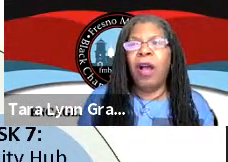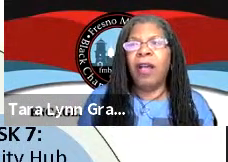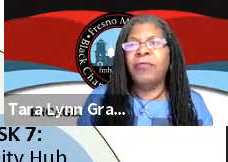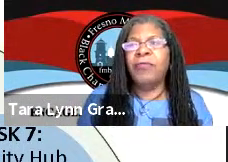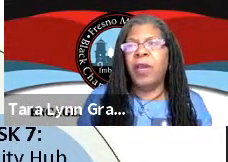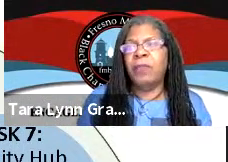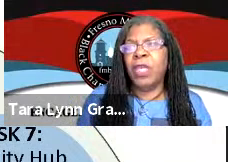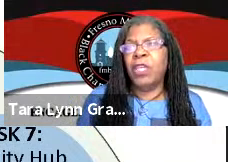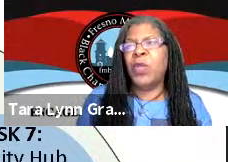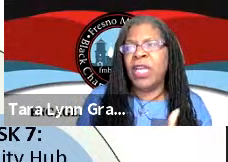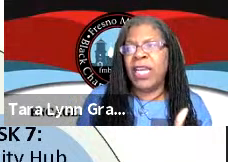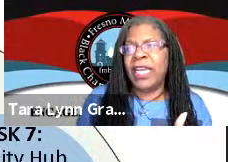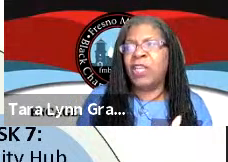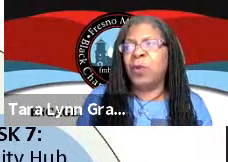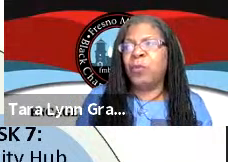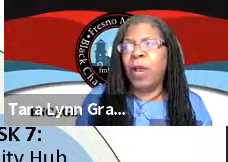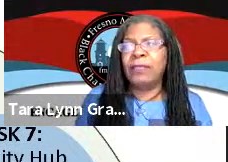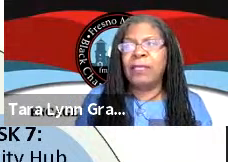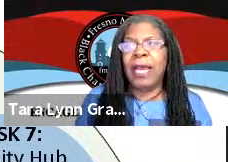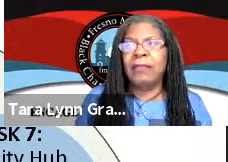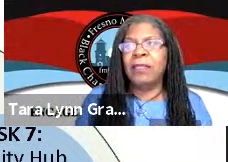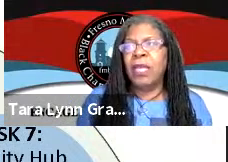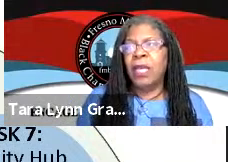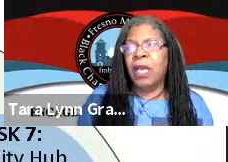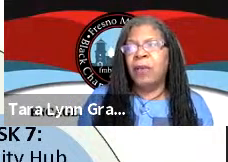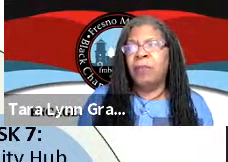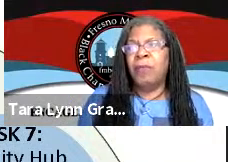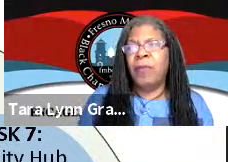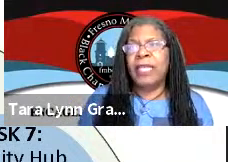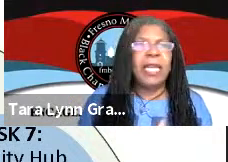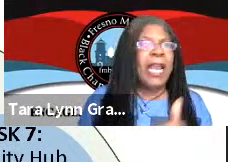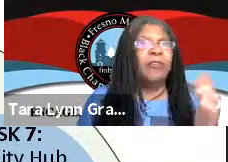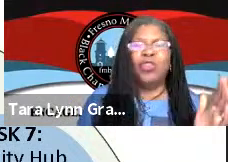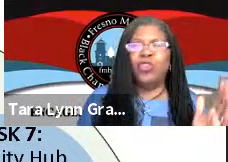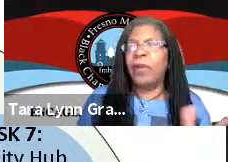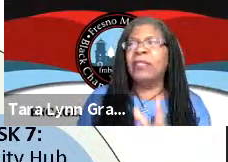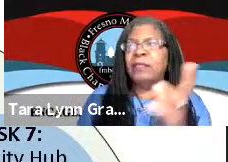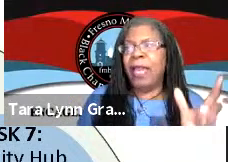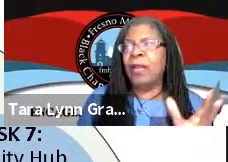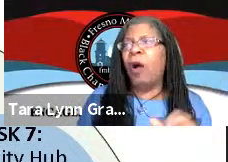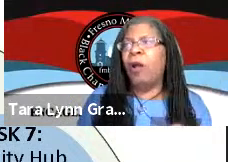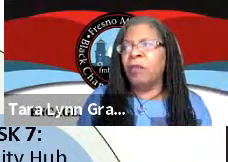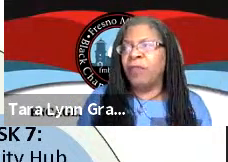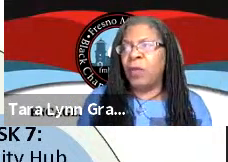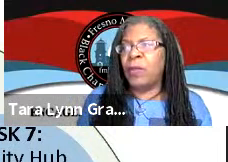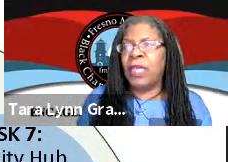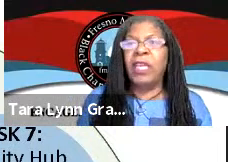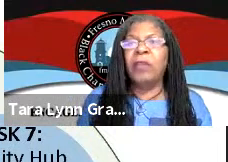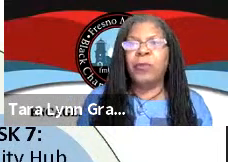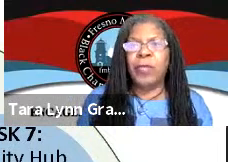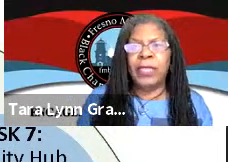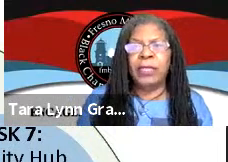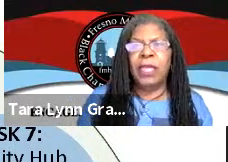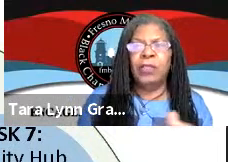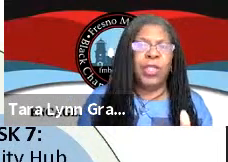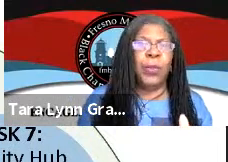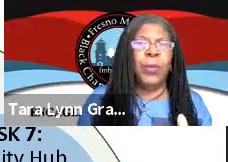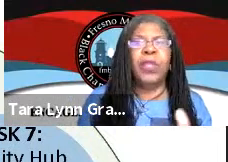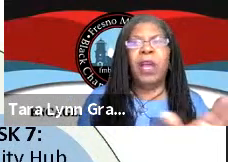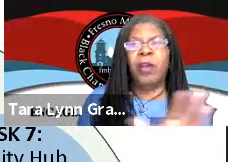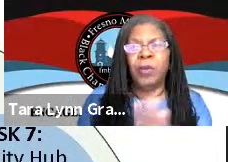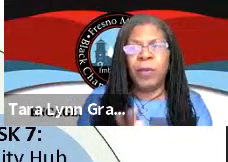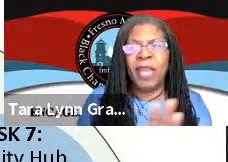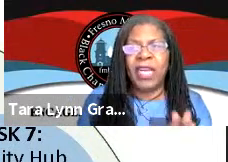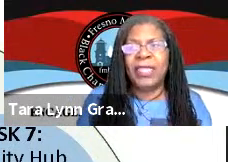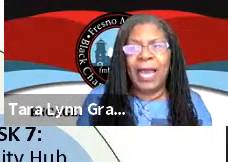kick off the community engagement process and translate all of those inputs